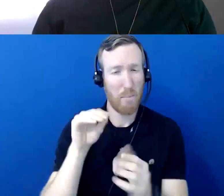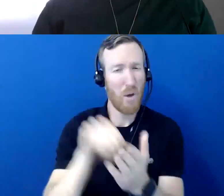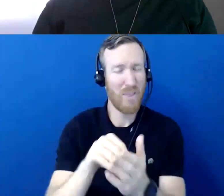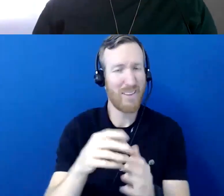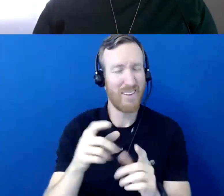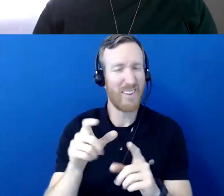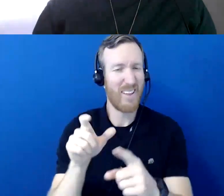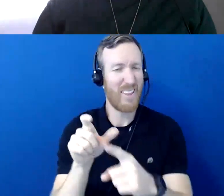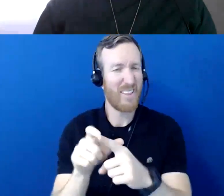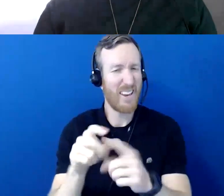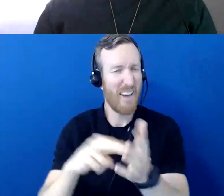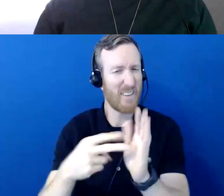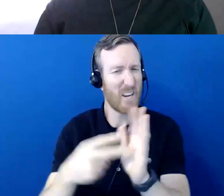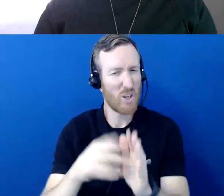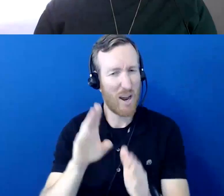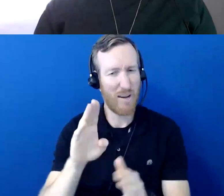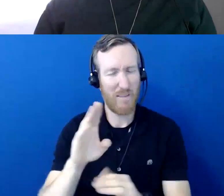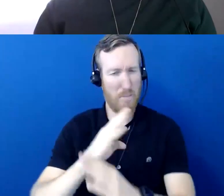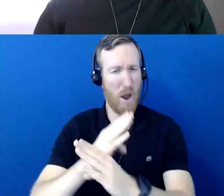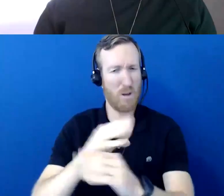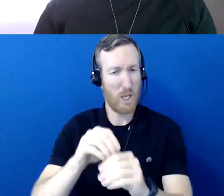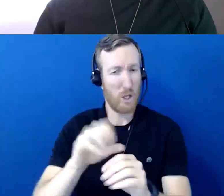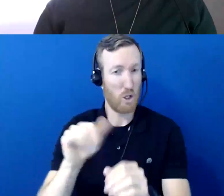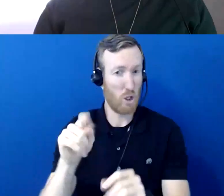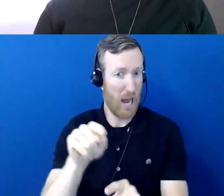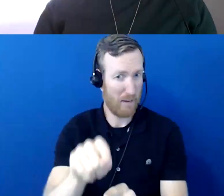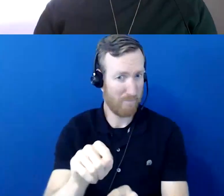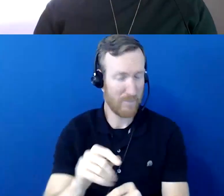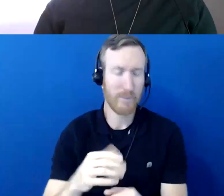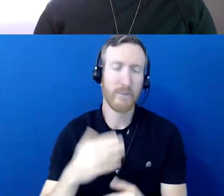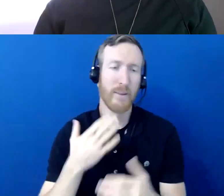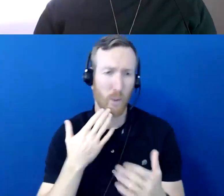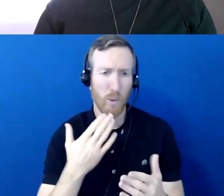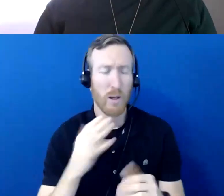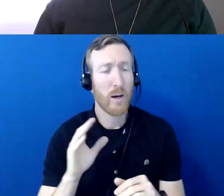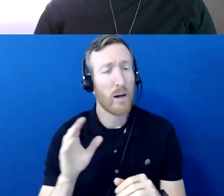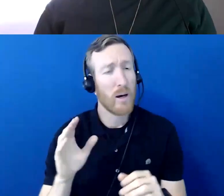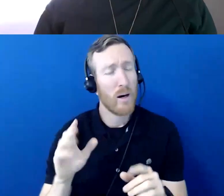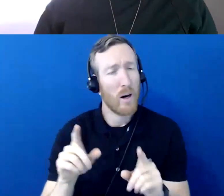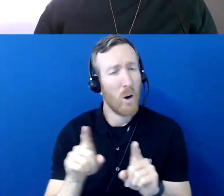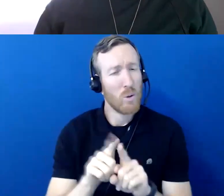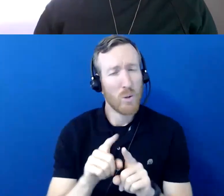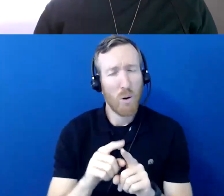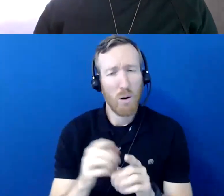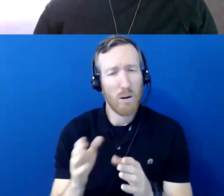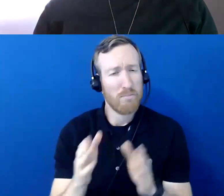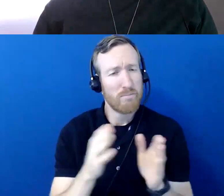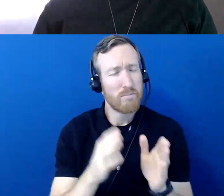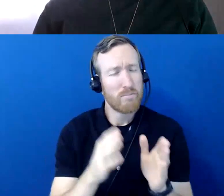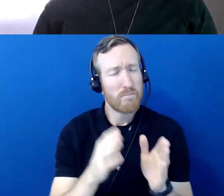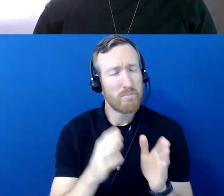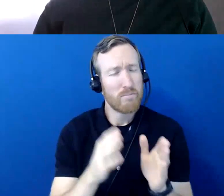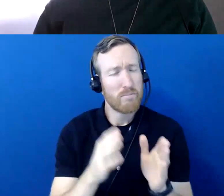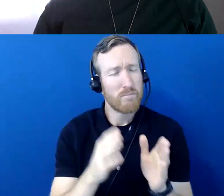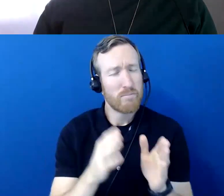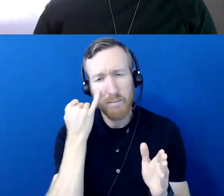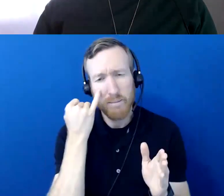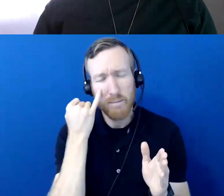Excellent. So thanks for that. I wanted to sort of address also if an